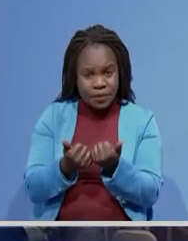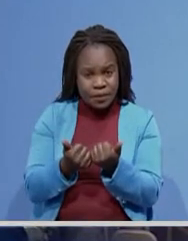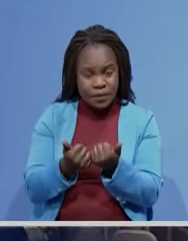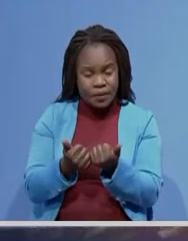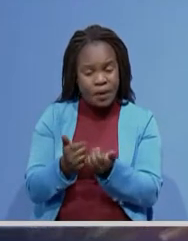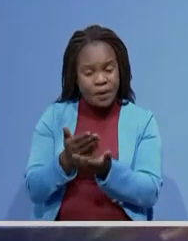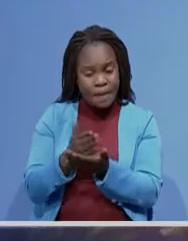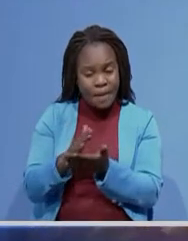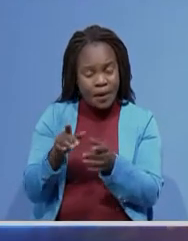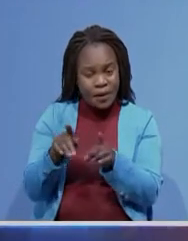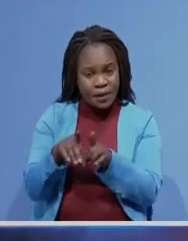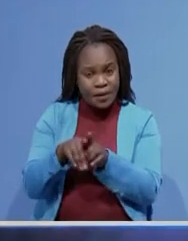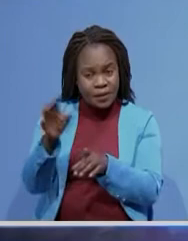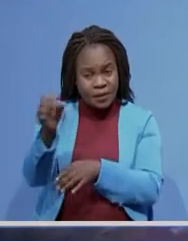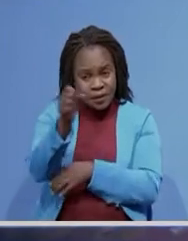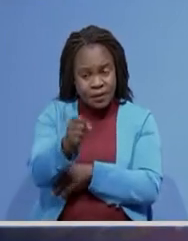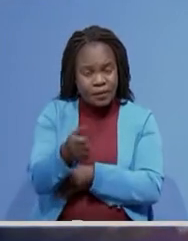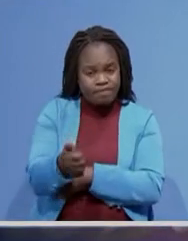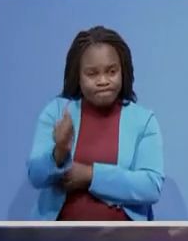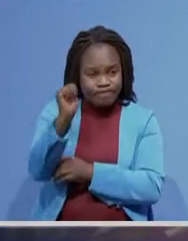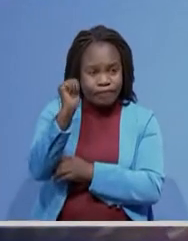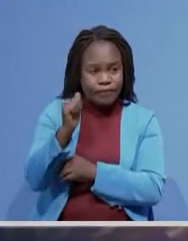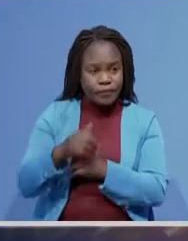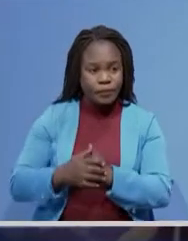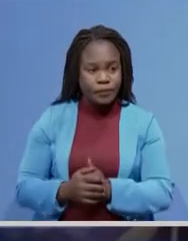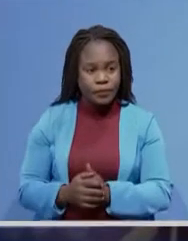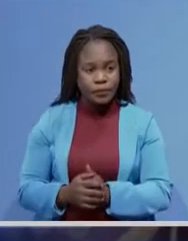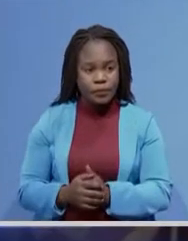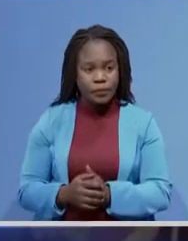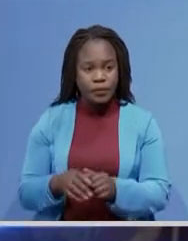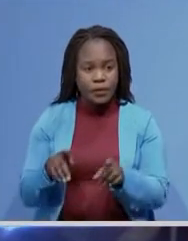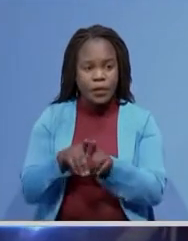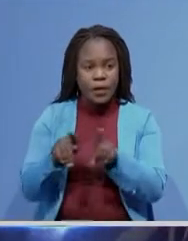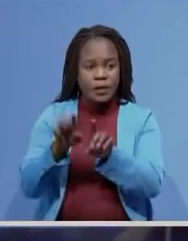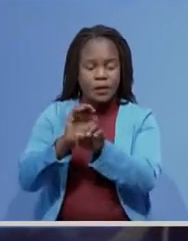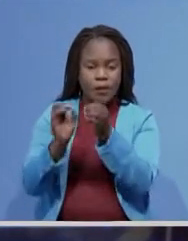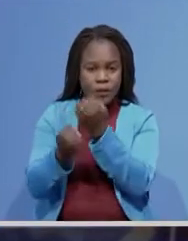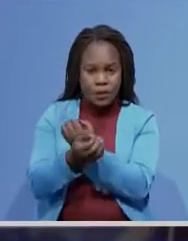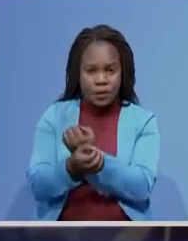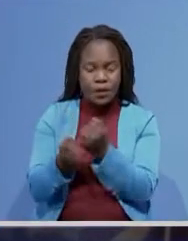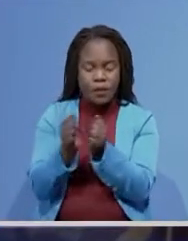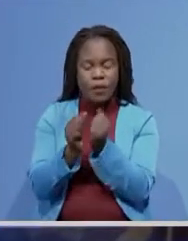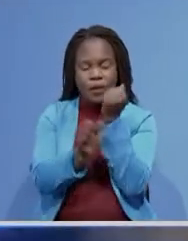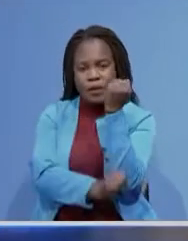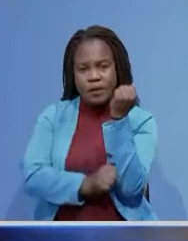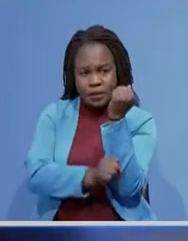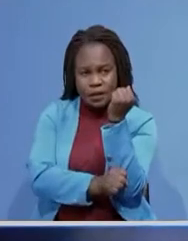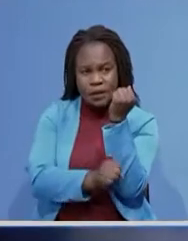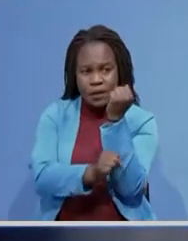has adopted itself as an opposition to the state instead of